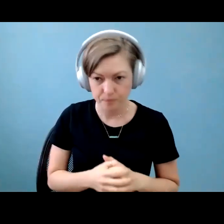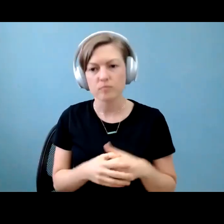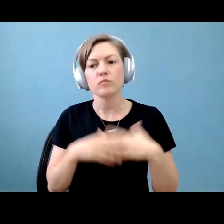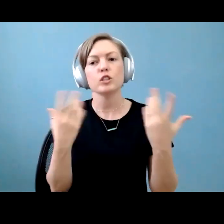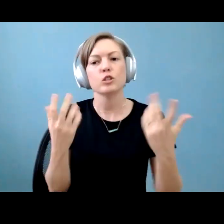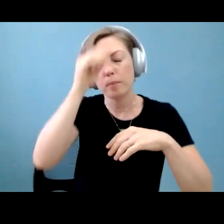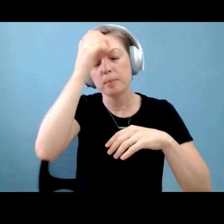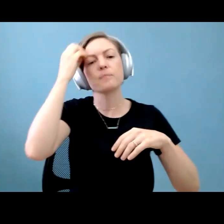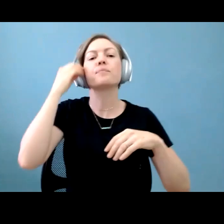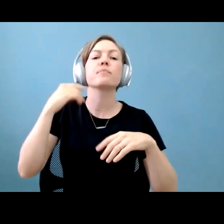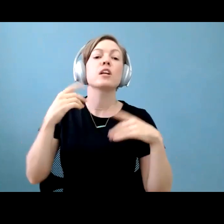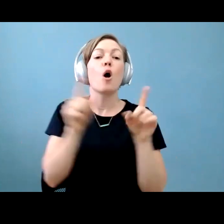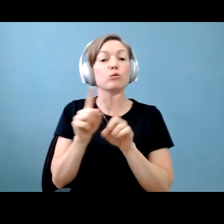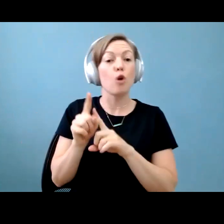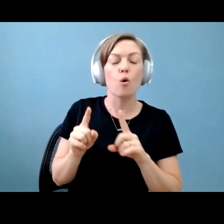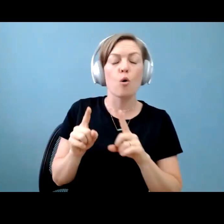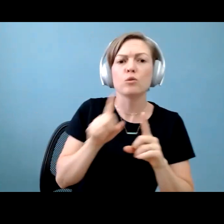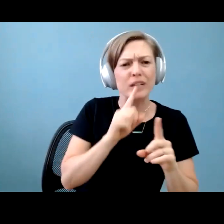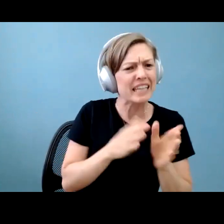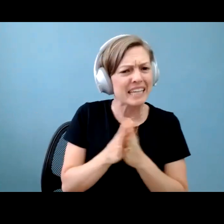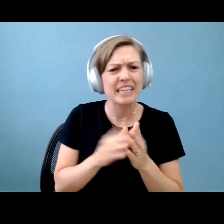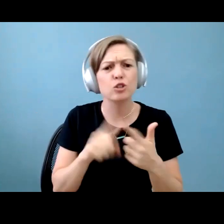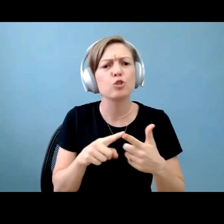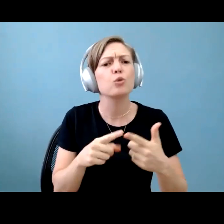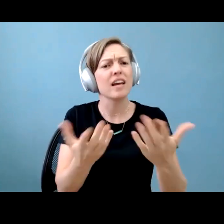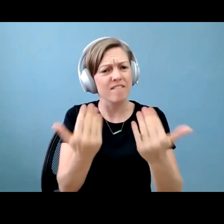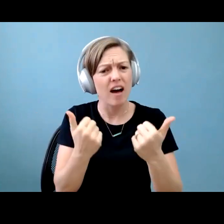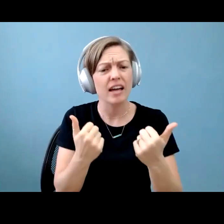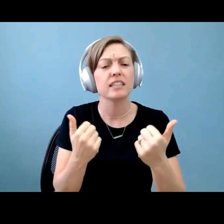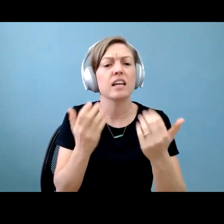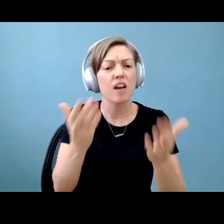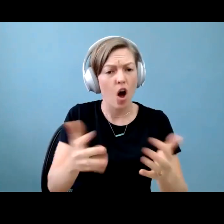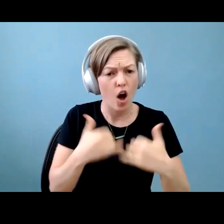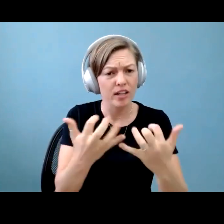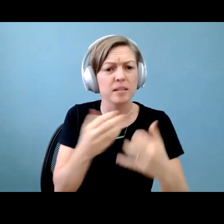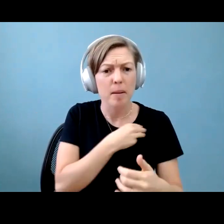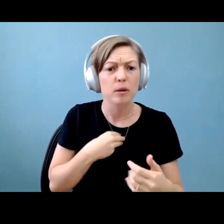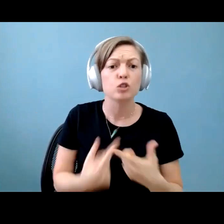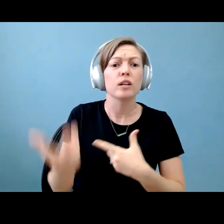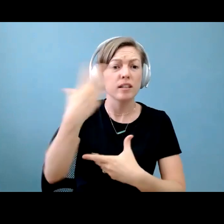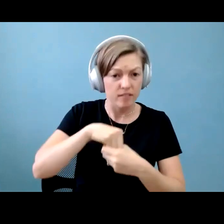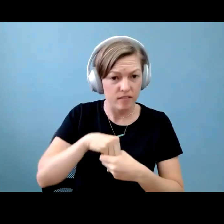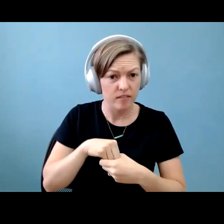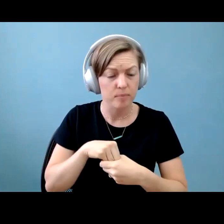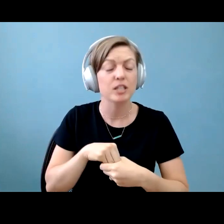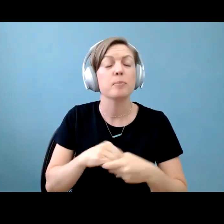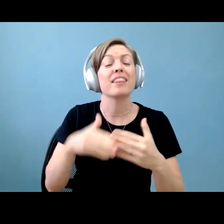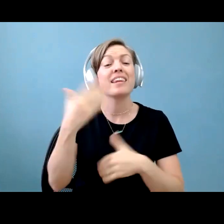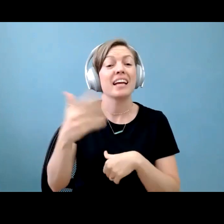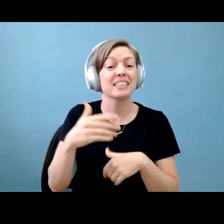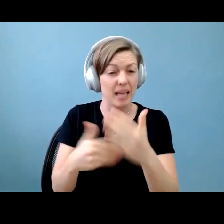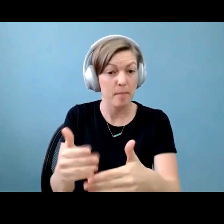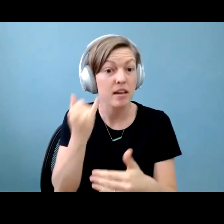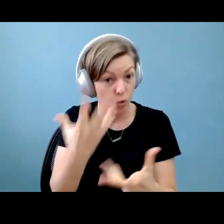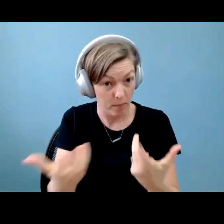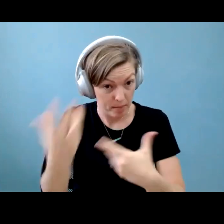Likewise, we'd also be keen to invite our audience members to suggest and participate in next steps. So if they'd like to be part of plans moving